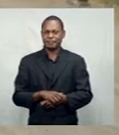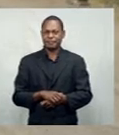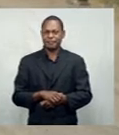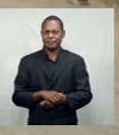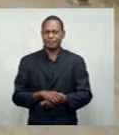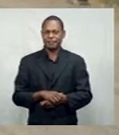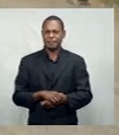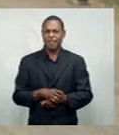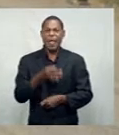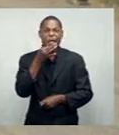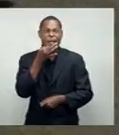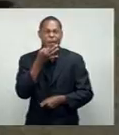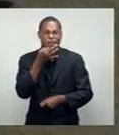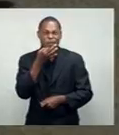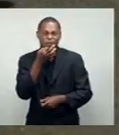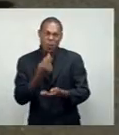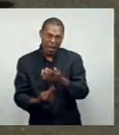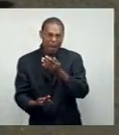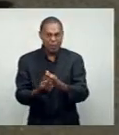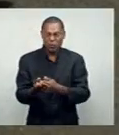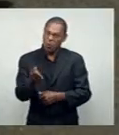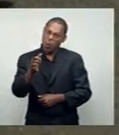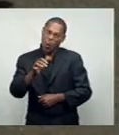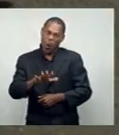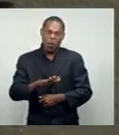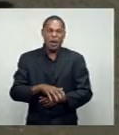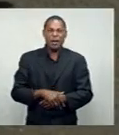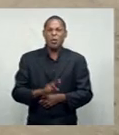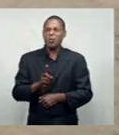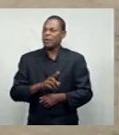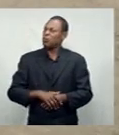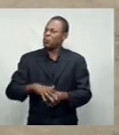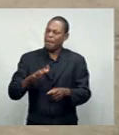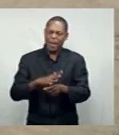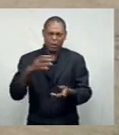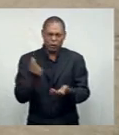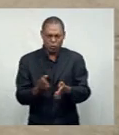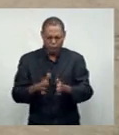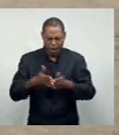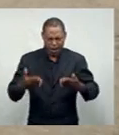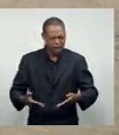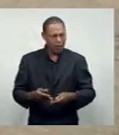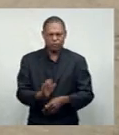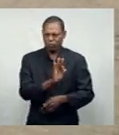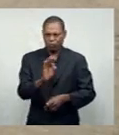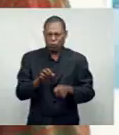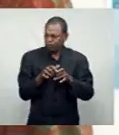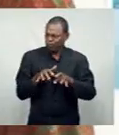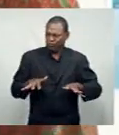few cases already in the village, the main objective now is to ensure it does not spread further.